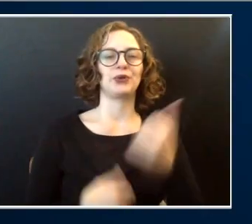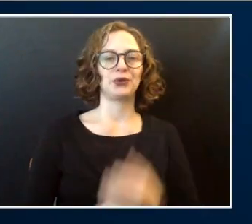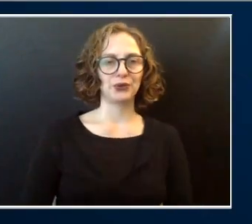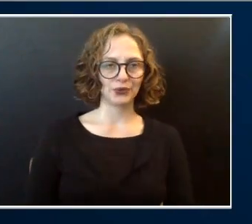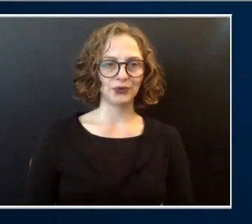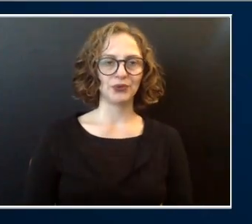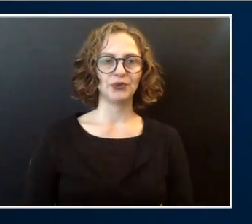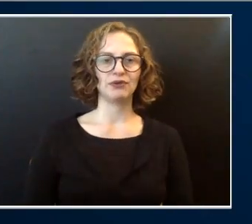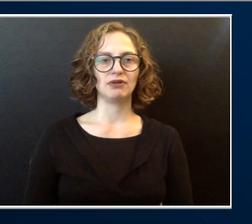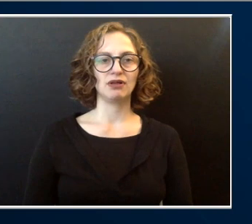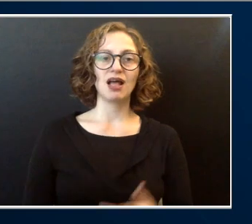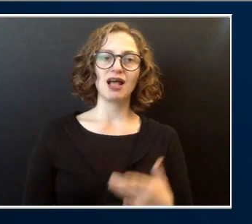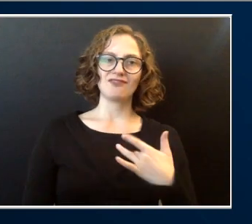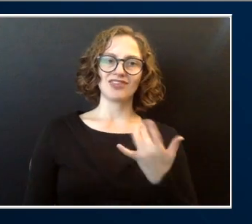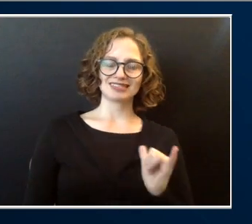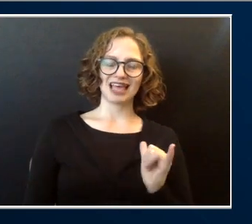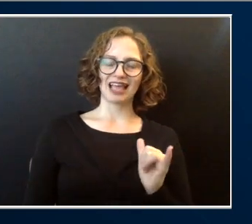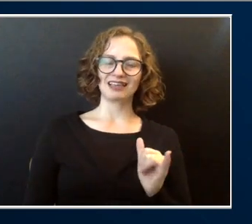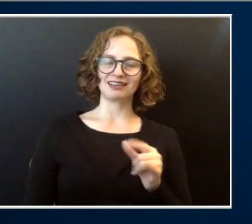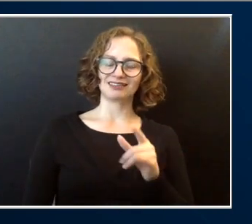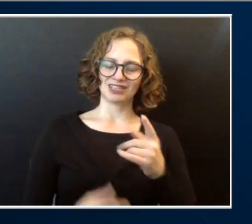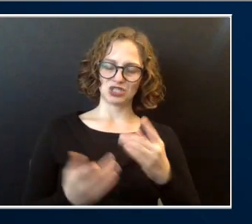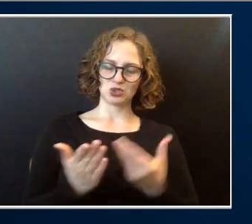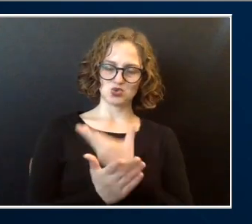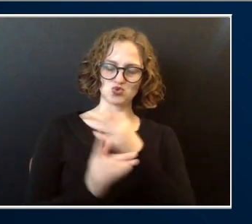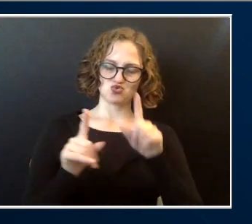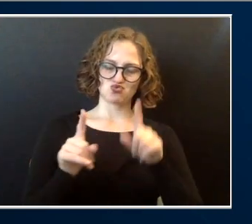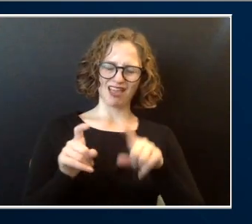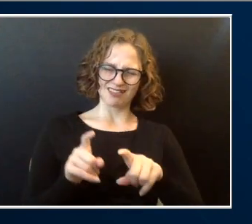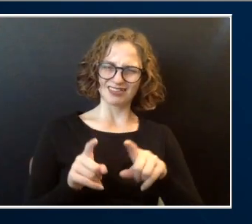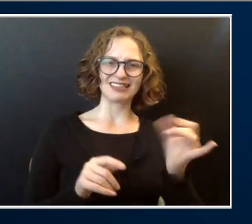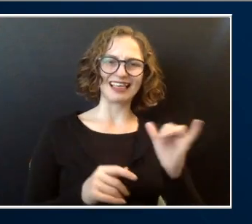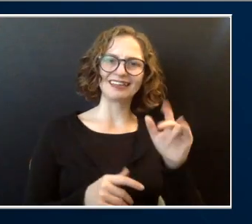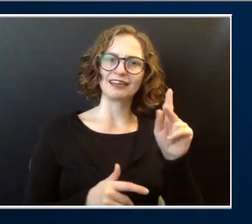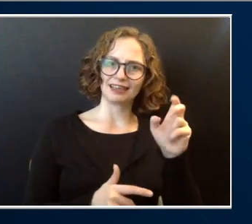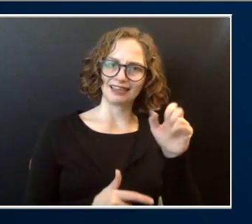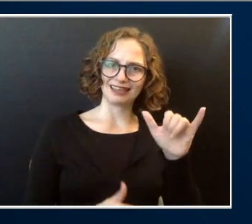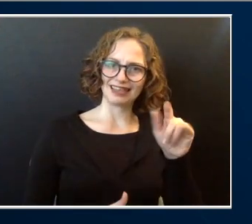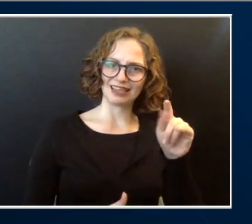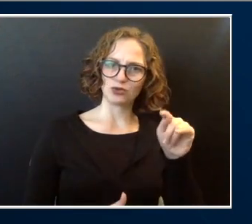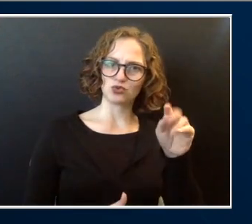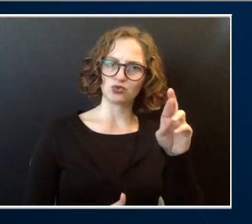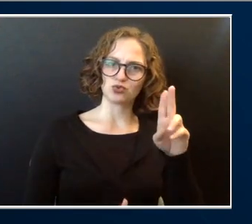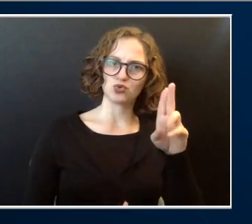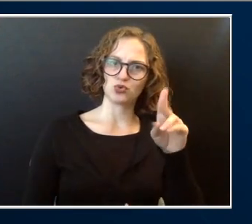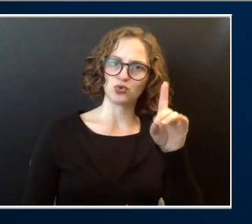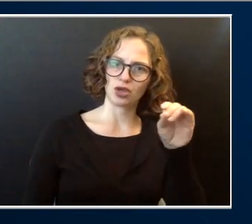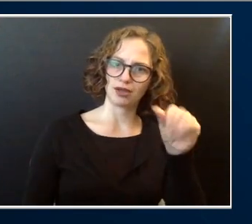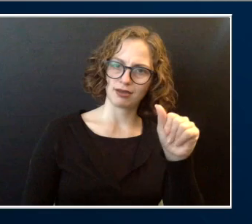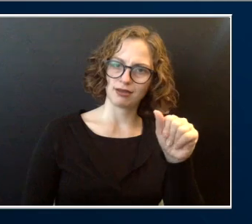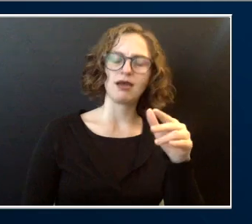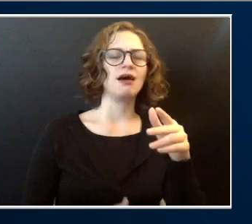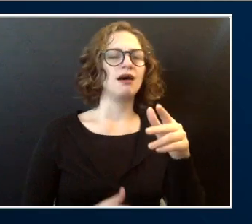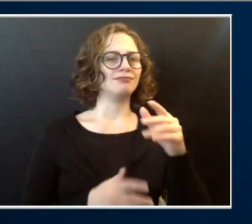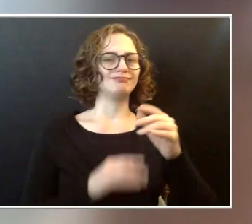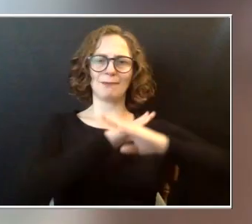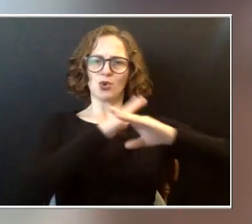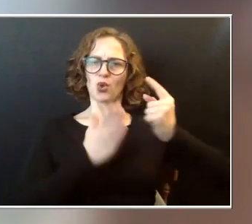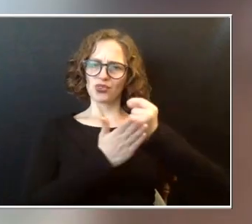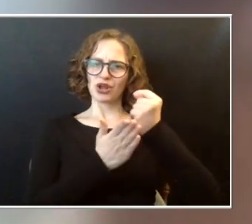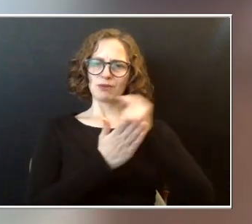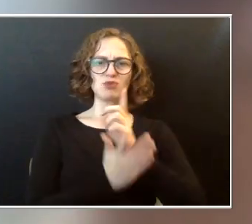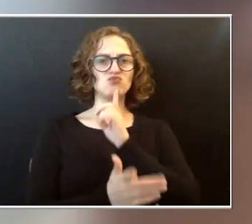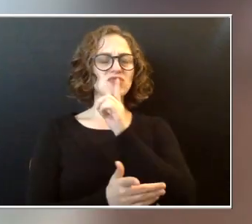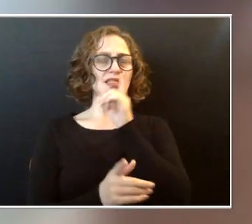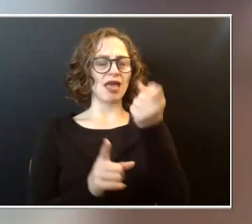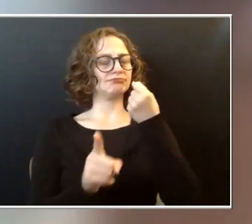Keytruda is the drug she was treated with on the clinical trial. Immunotherapy is changing the face of cancer, isn't it? Yes, so it's changing the